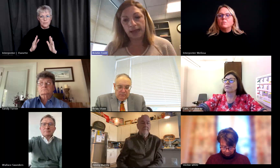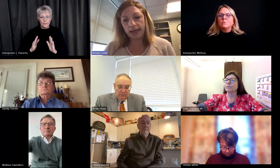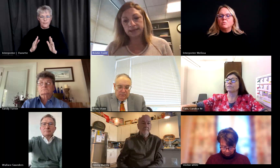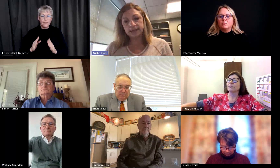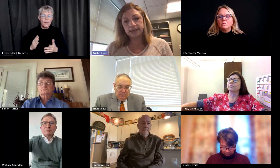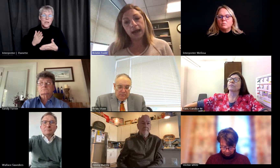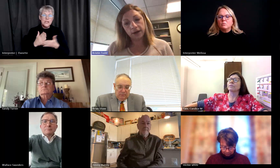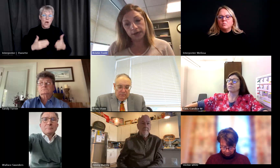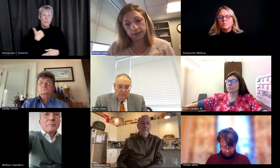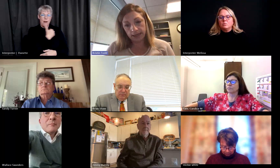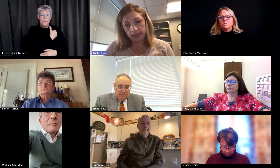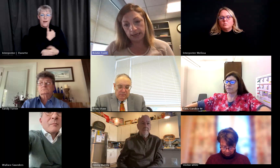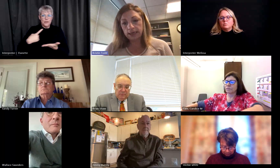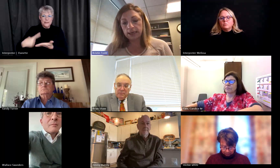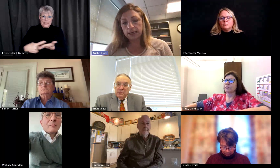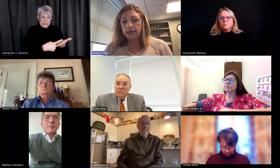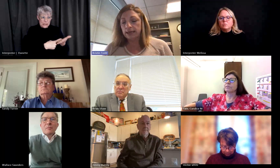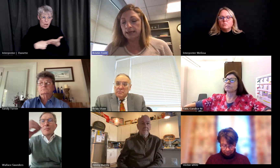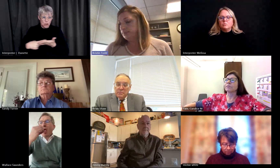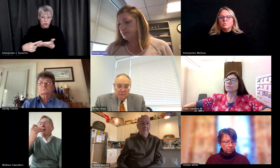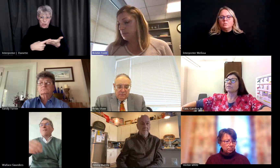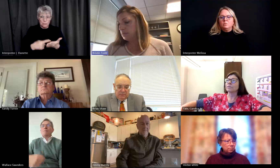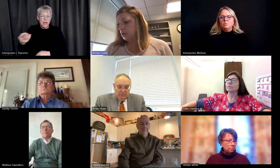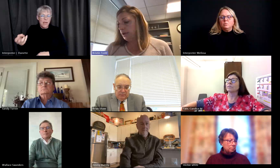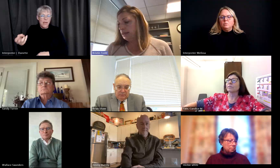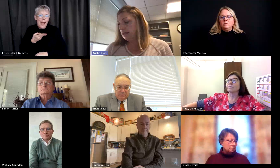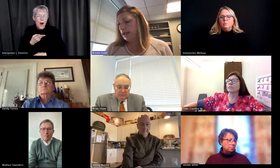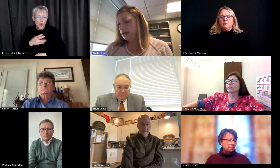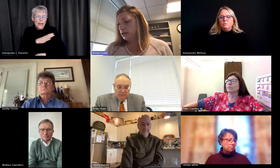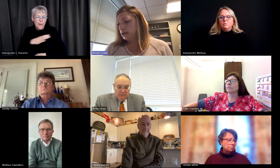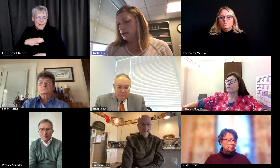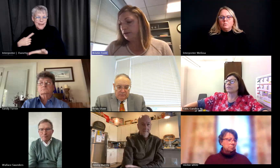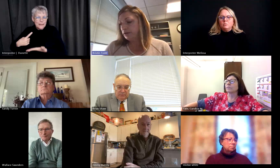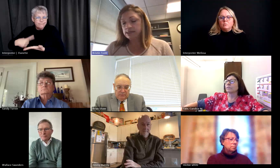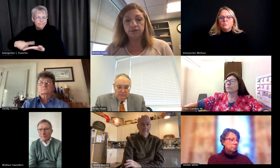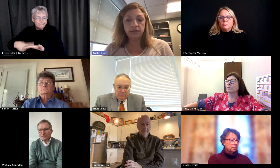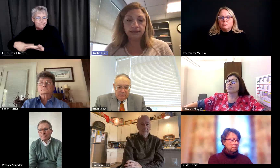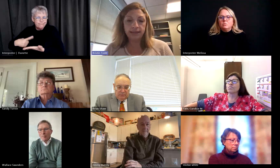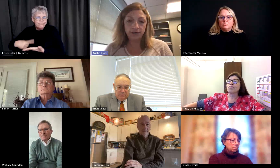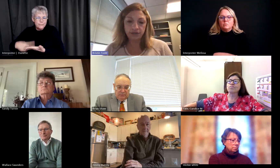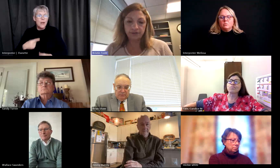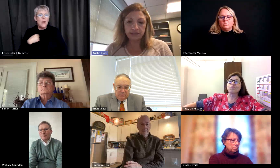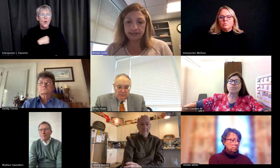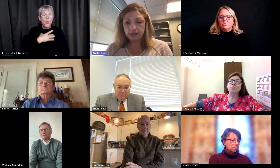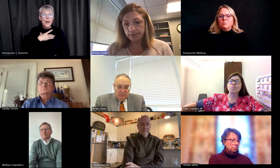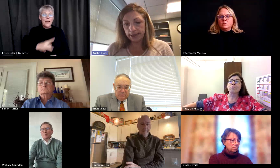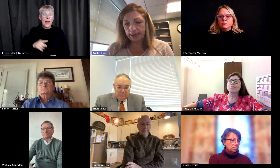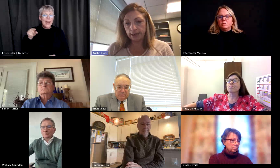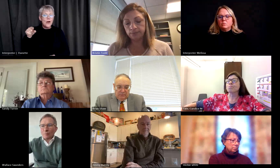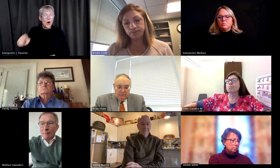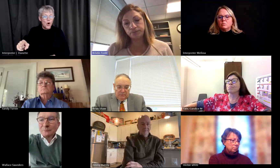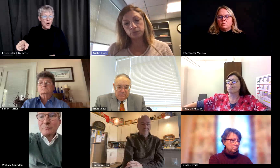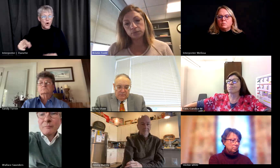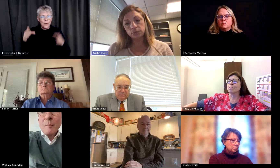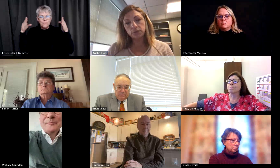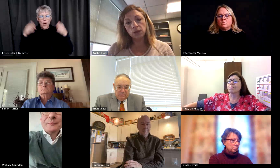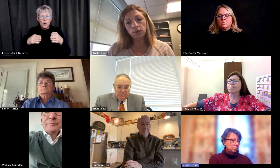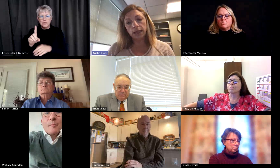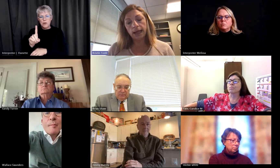discussion we had as a hiring committee, we like her focus on data-driven